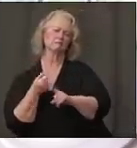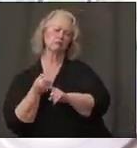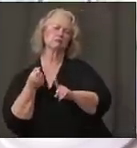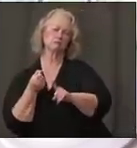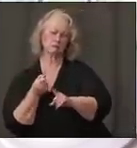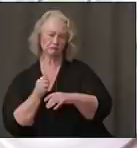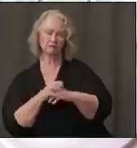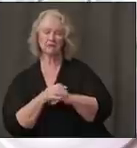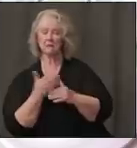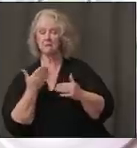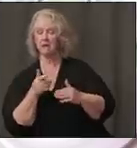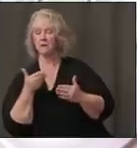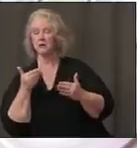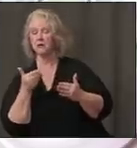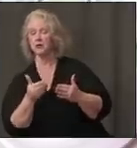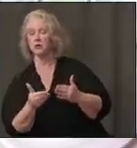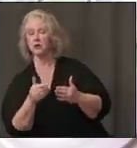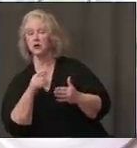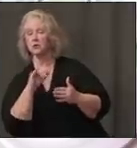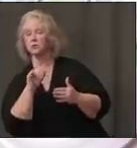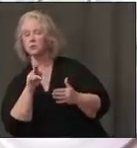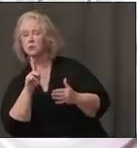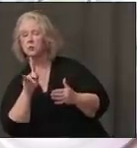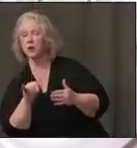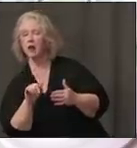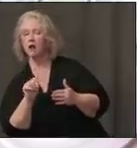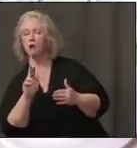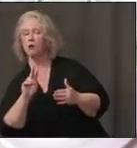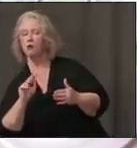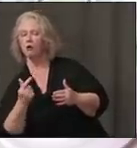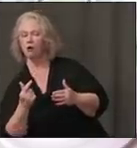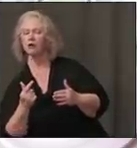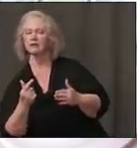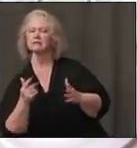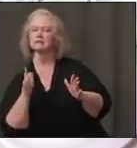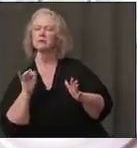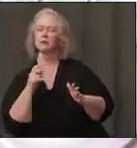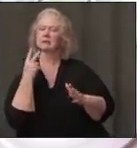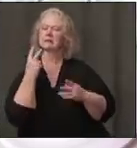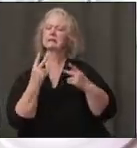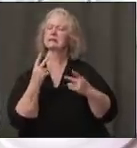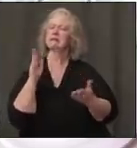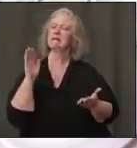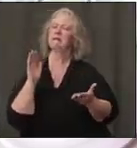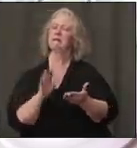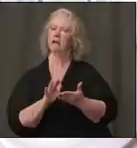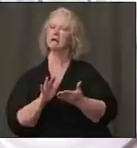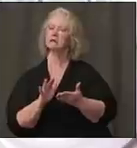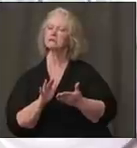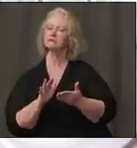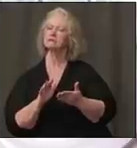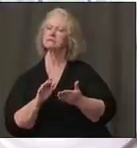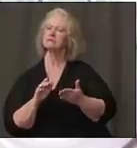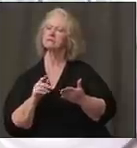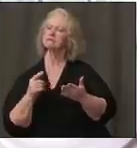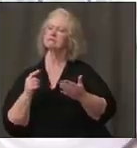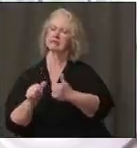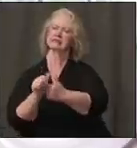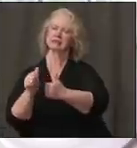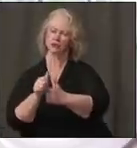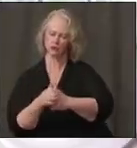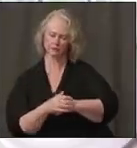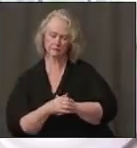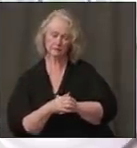quiescent July and August and get back to more of our normal activities. And I'll just close by saying, if that optimistic case comes true, and I hope